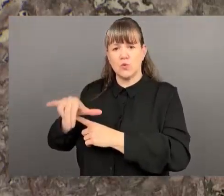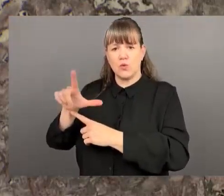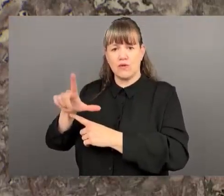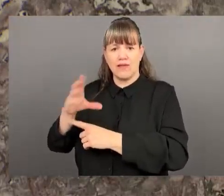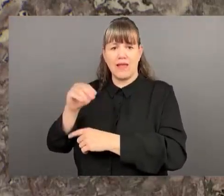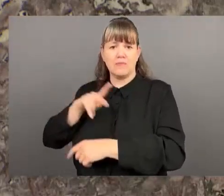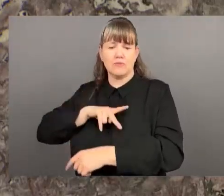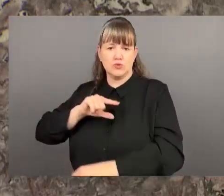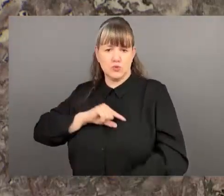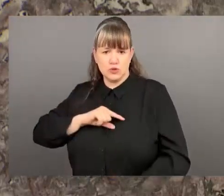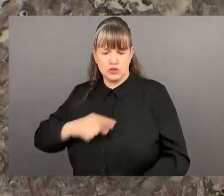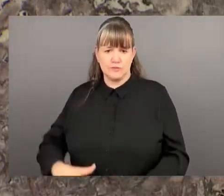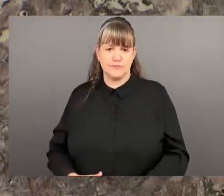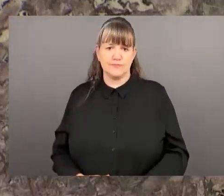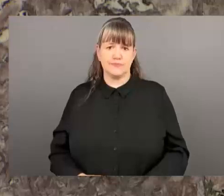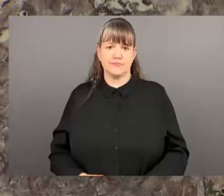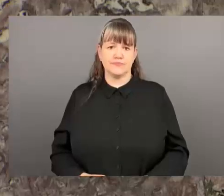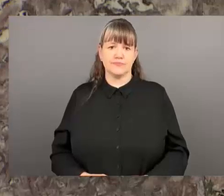Members.